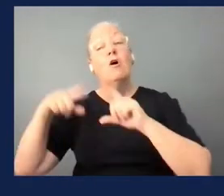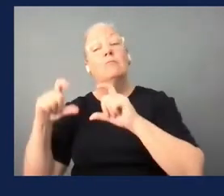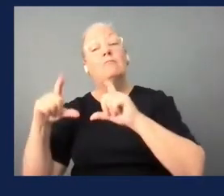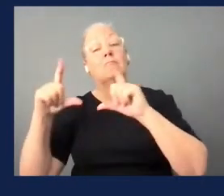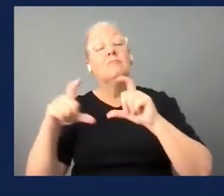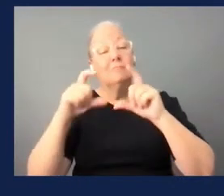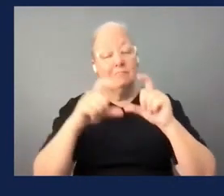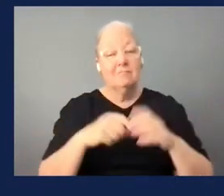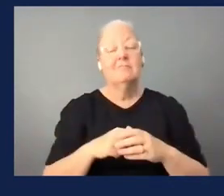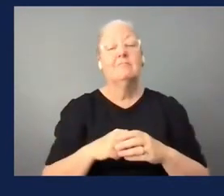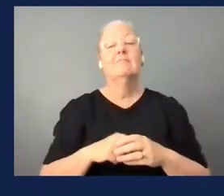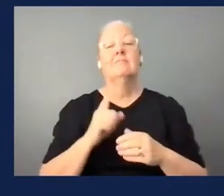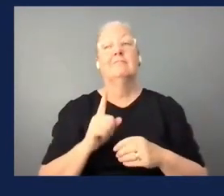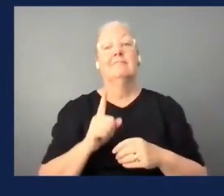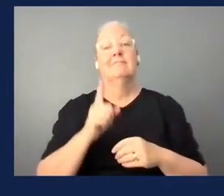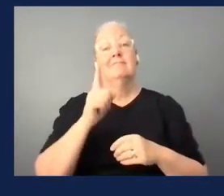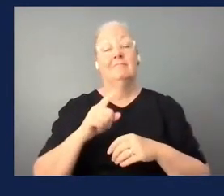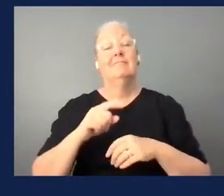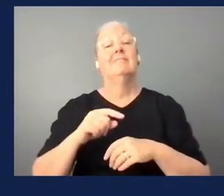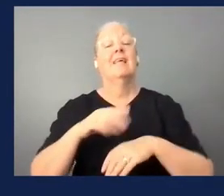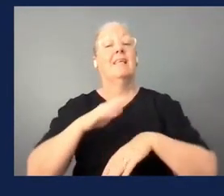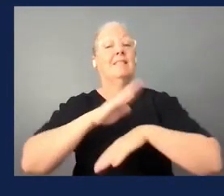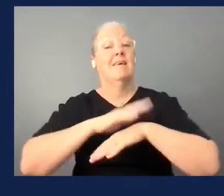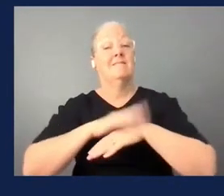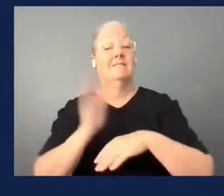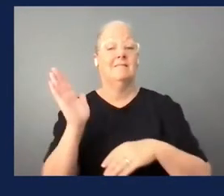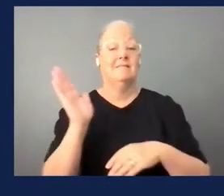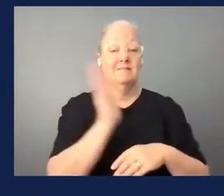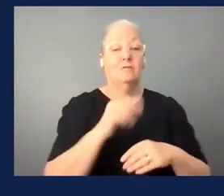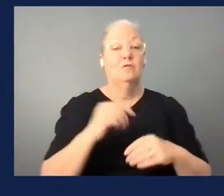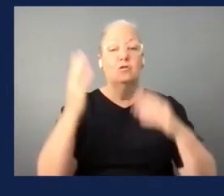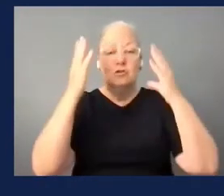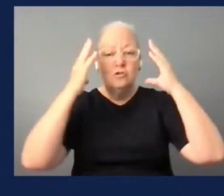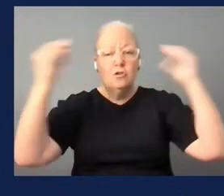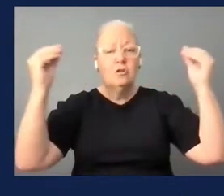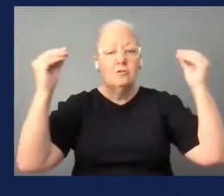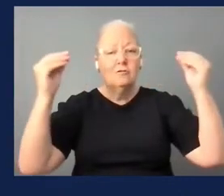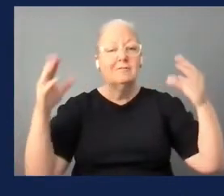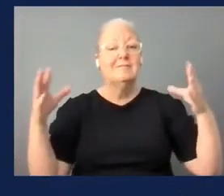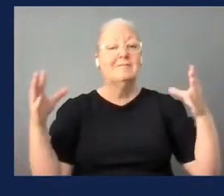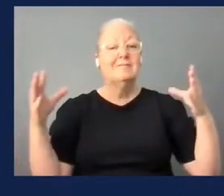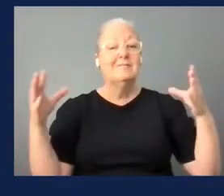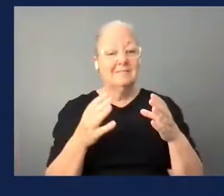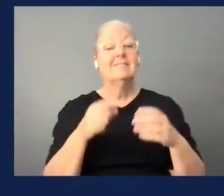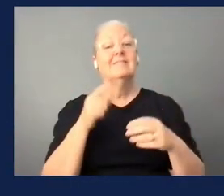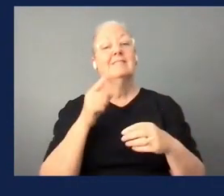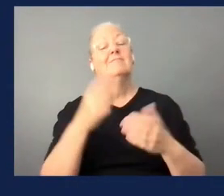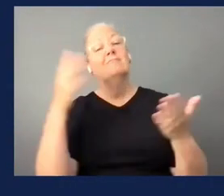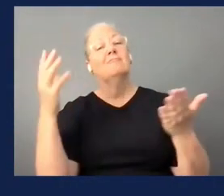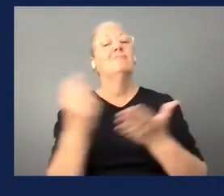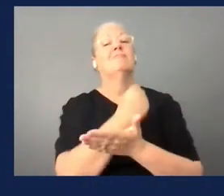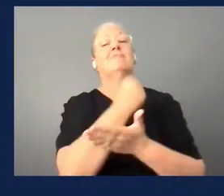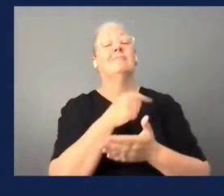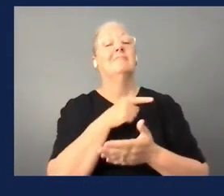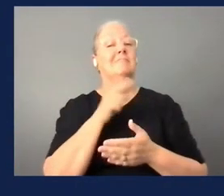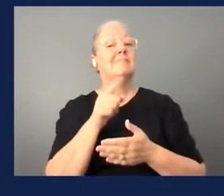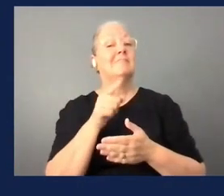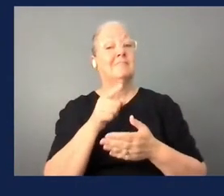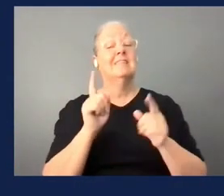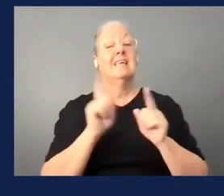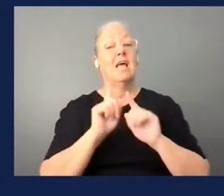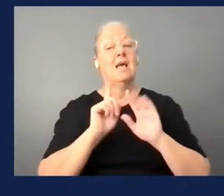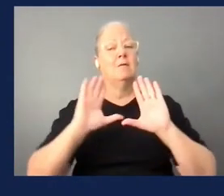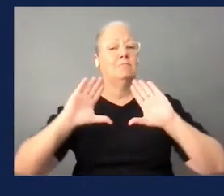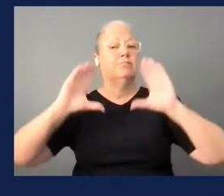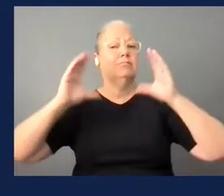see the Dutch team celebrating the win at the European Championships in 2017.